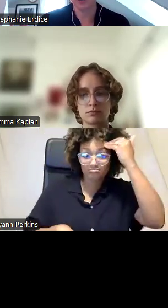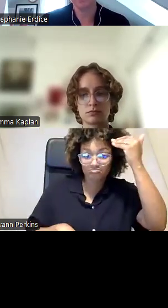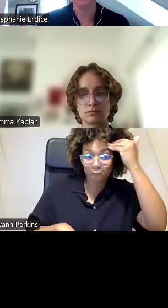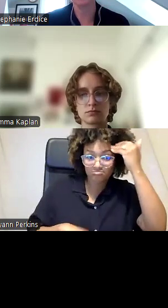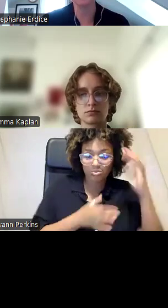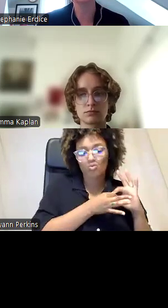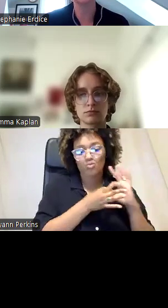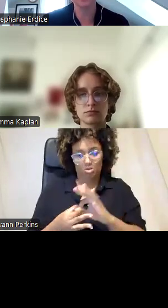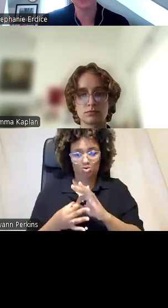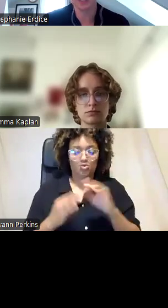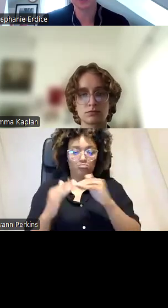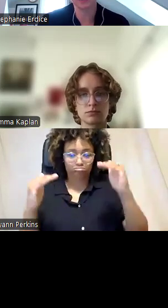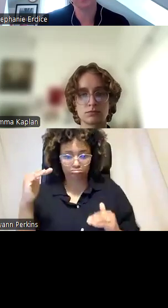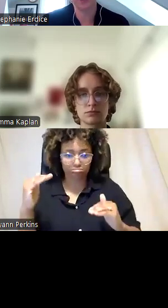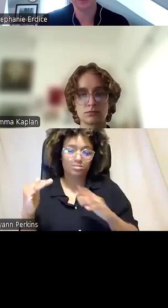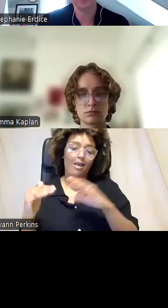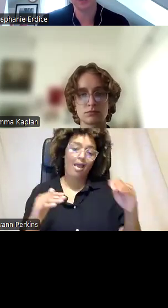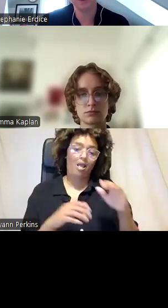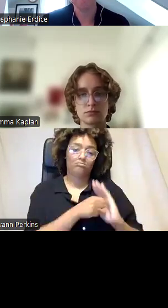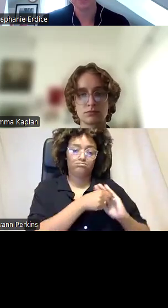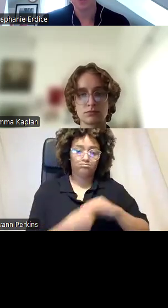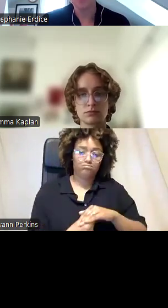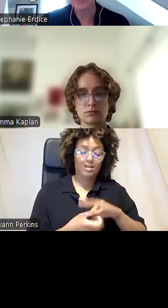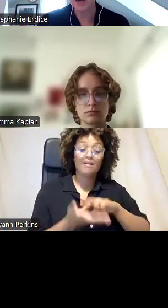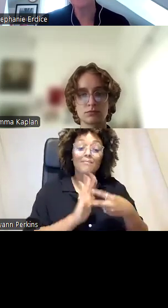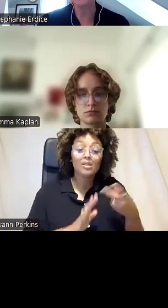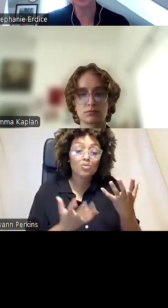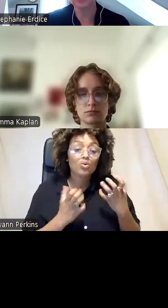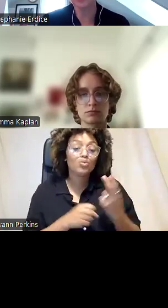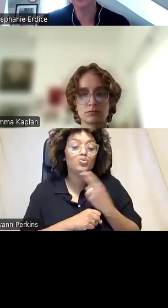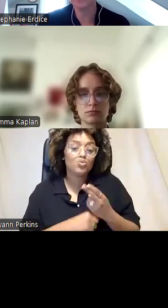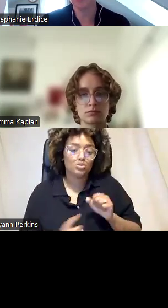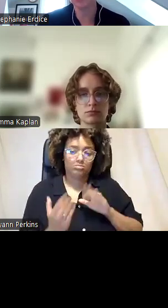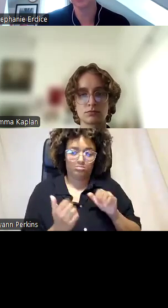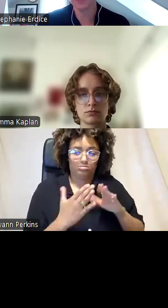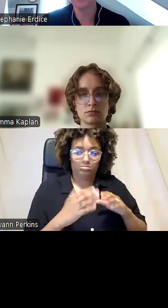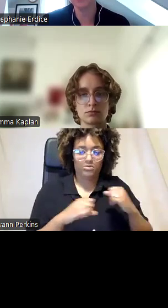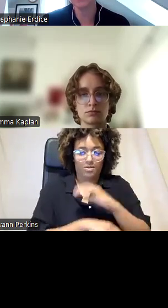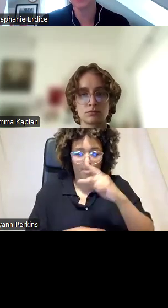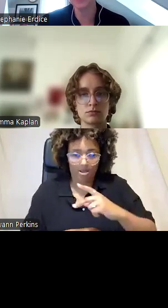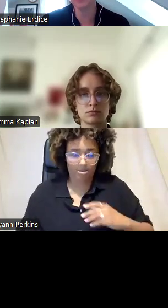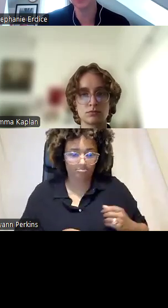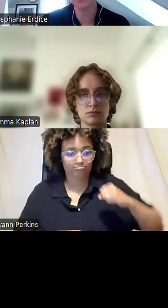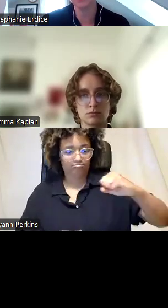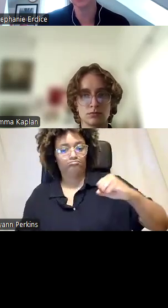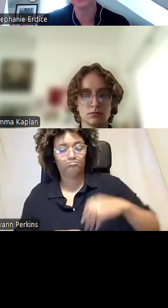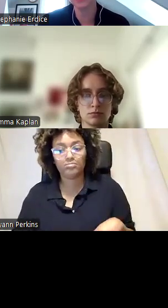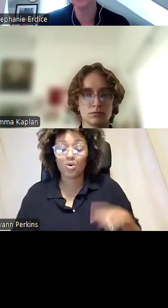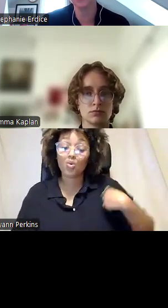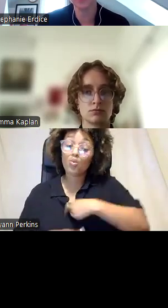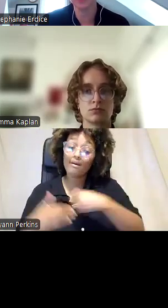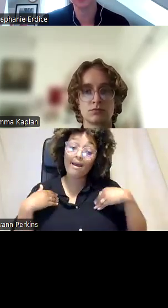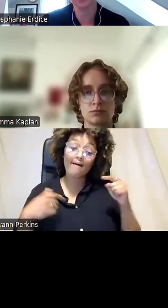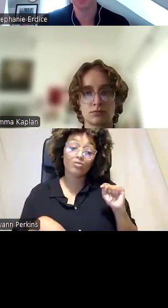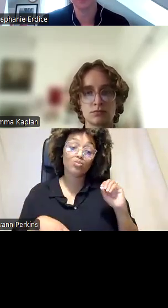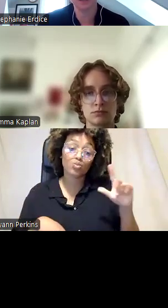and oppression. So we want to use these tactics to fight against that. We have the tools to empower survivors and their communities to